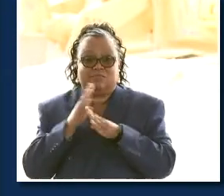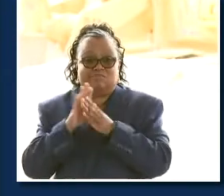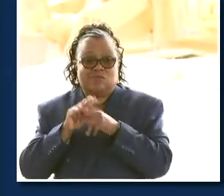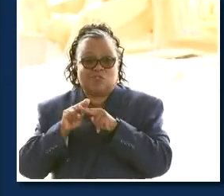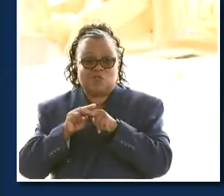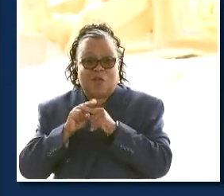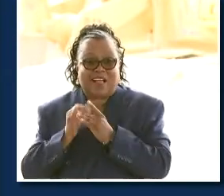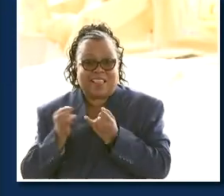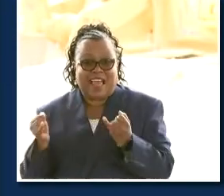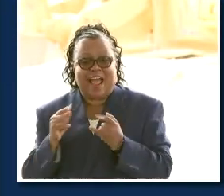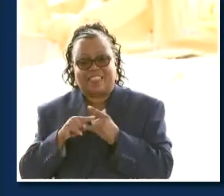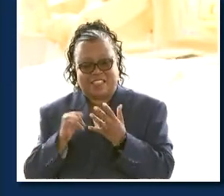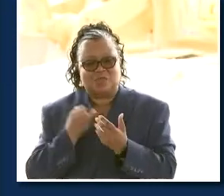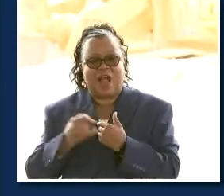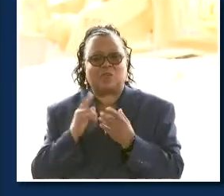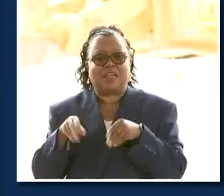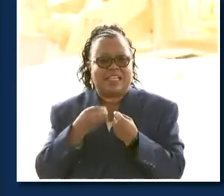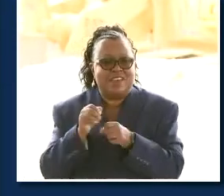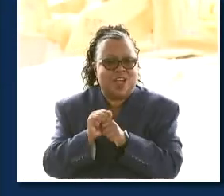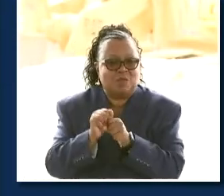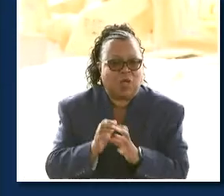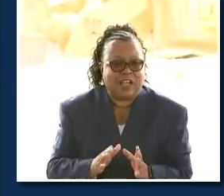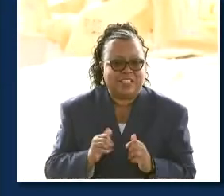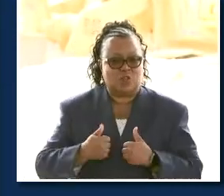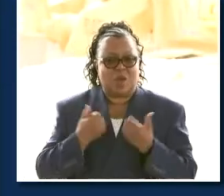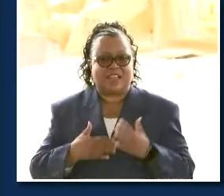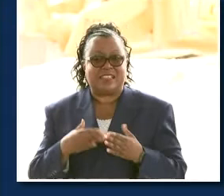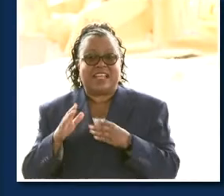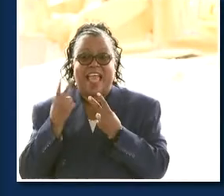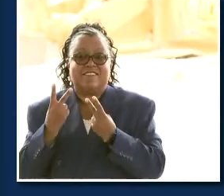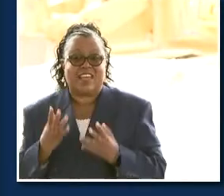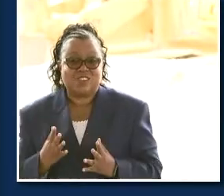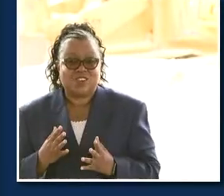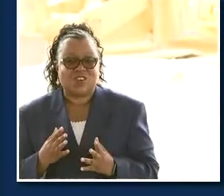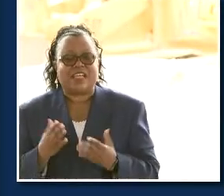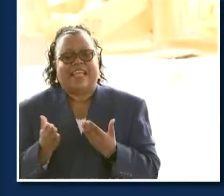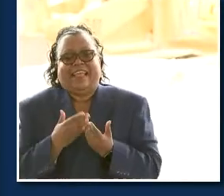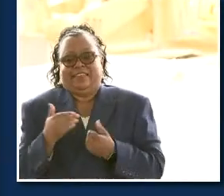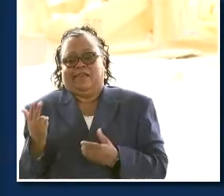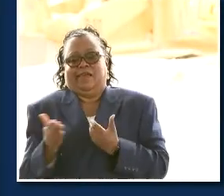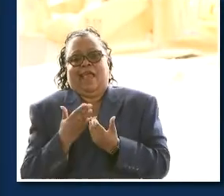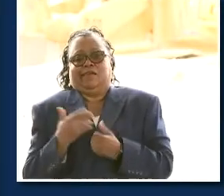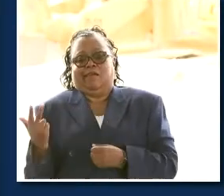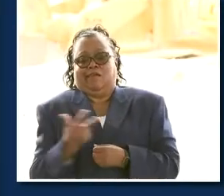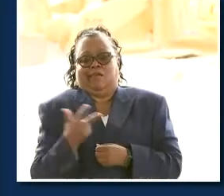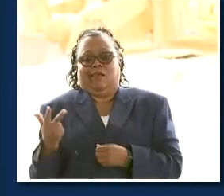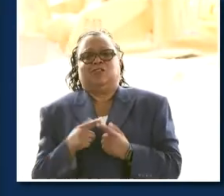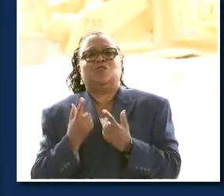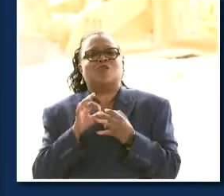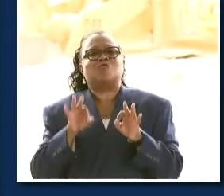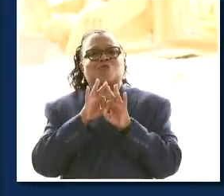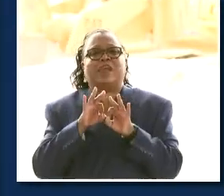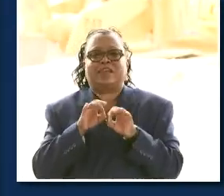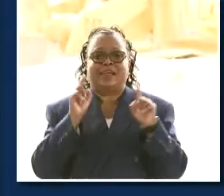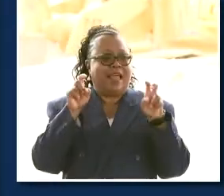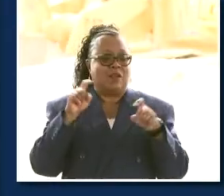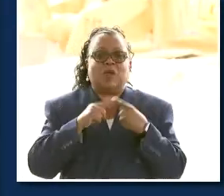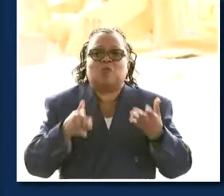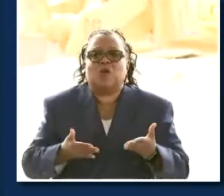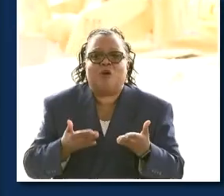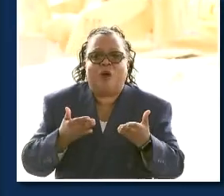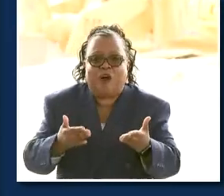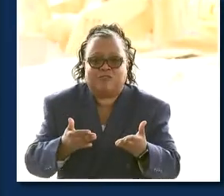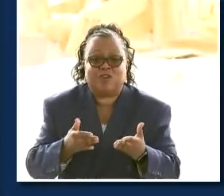new Park District project will give employees, residents, and visitors easy access to the incredible amenities it will